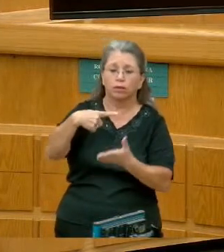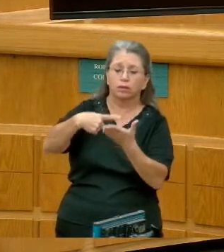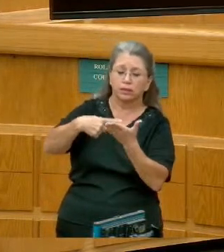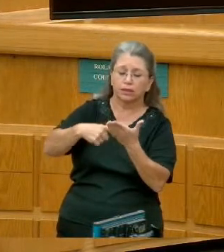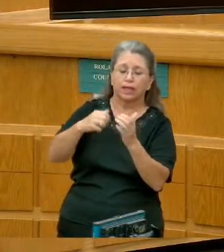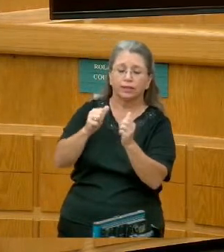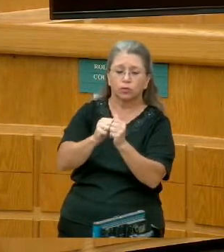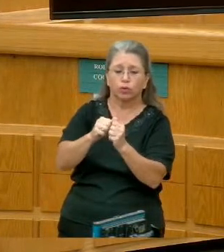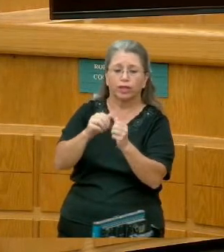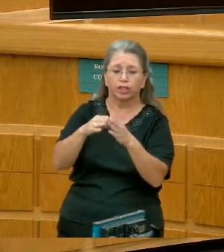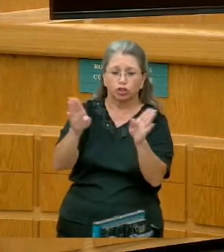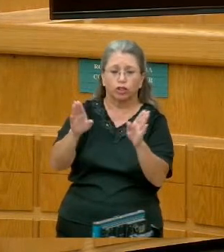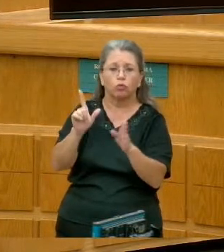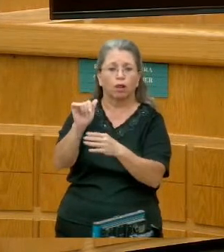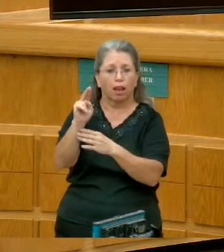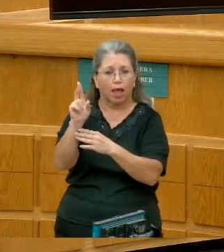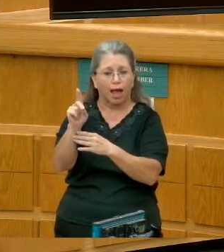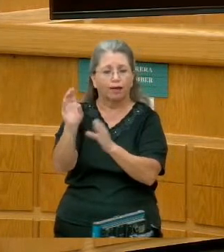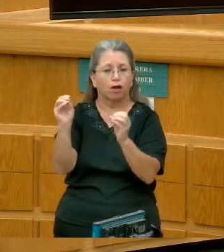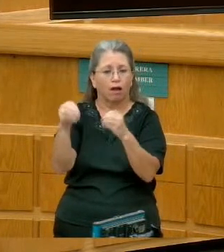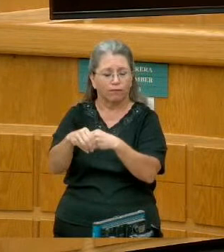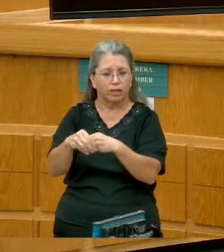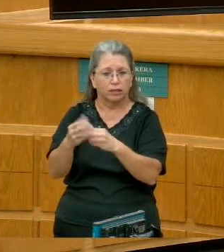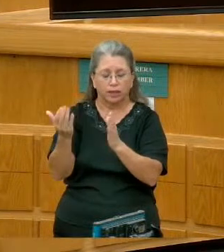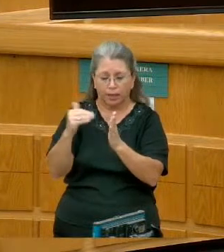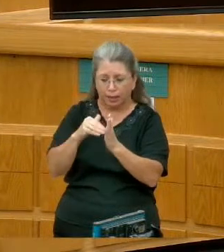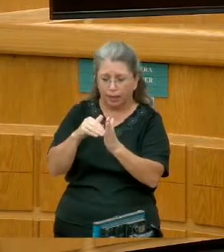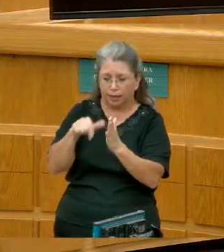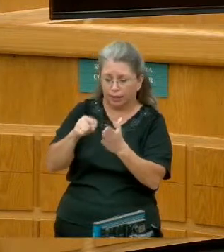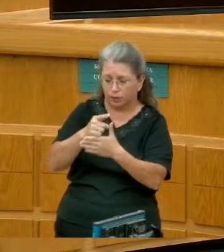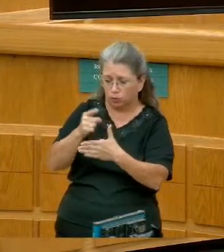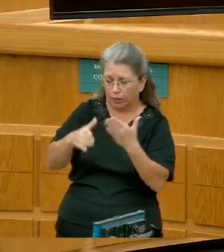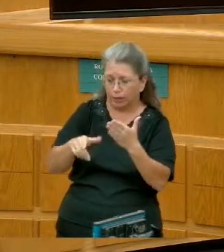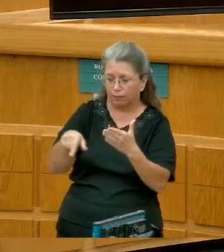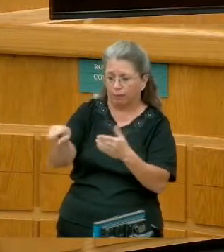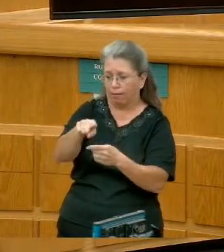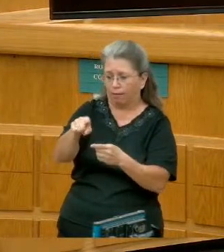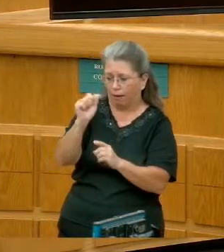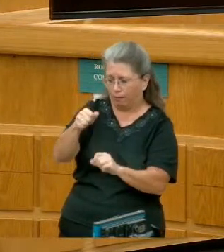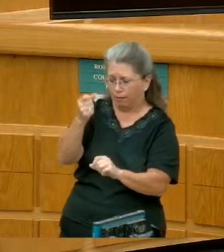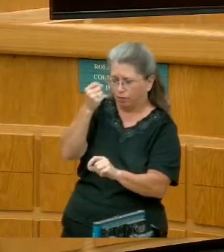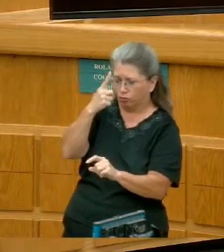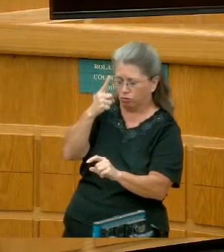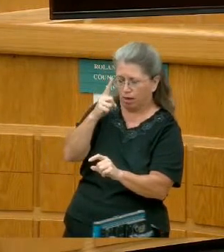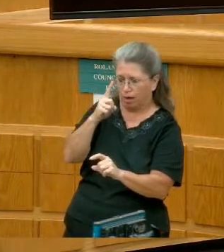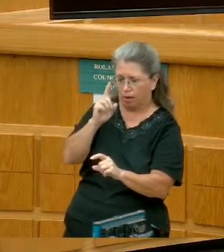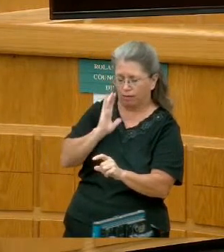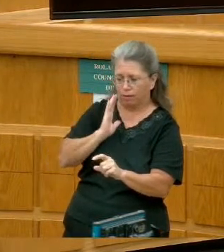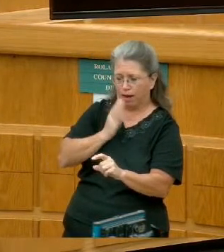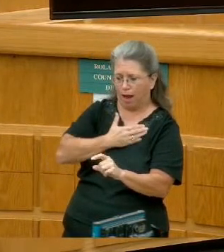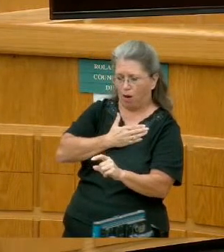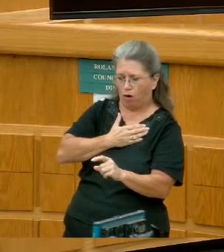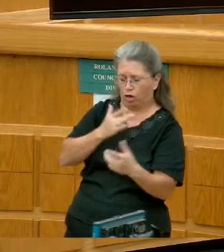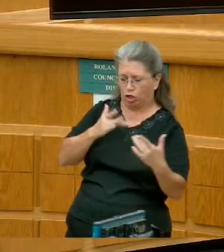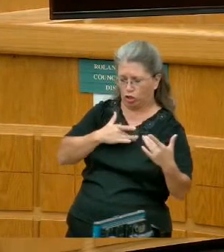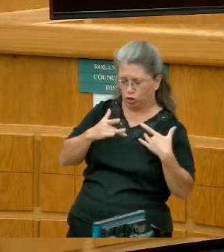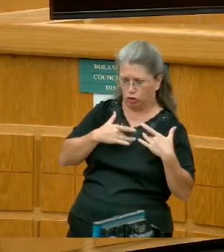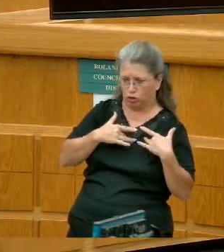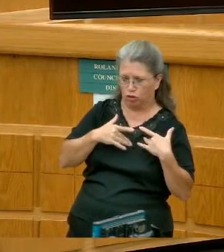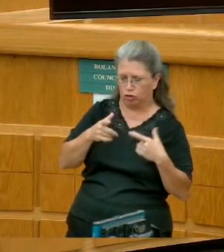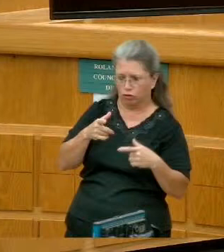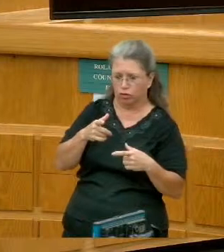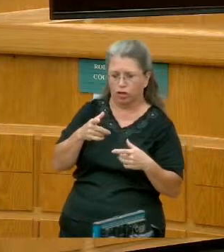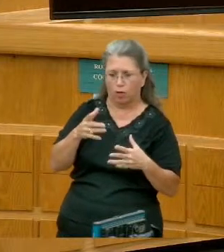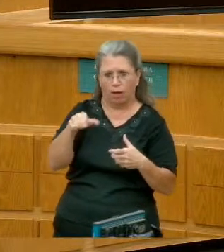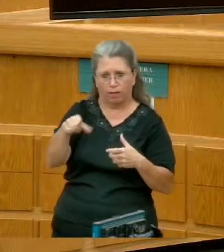week again to understand, so that they can understand where we are and understand that number one,